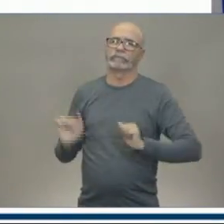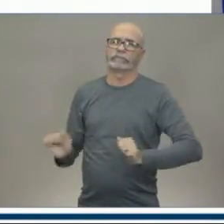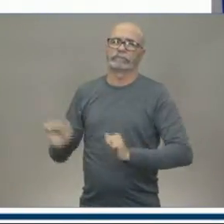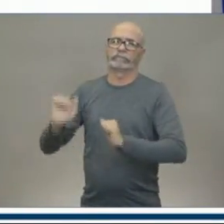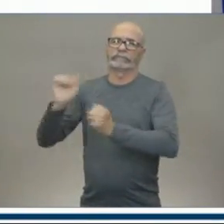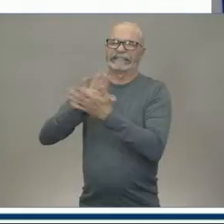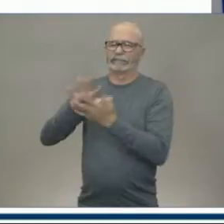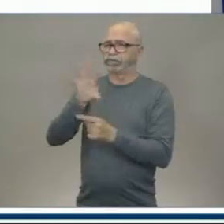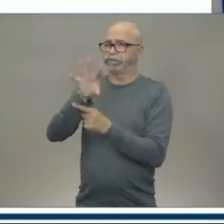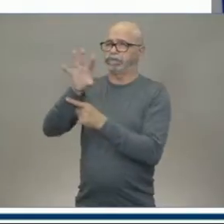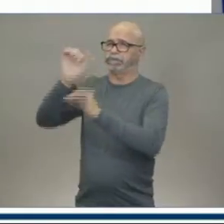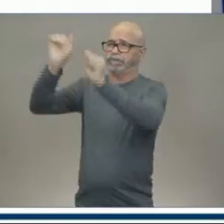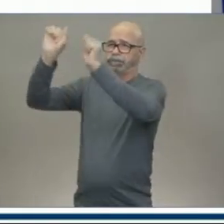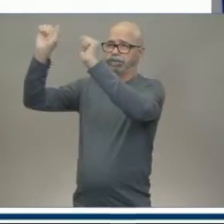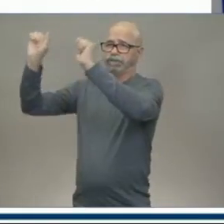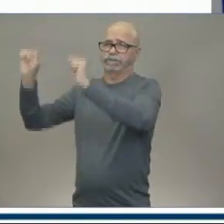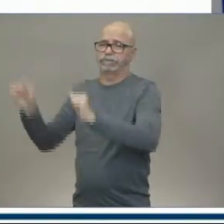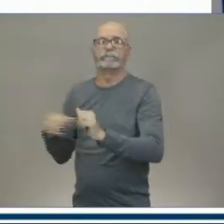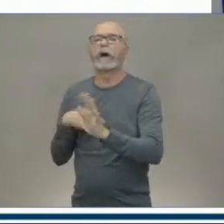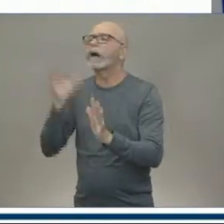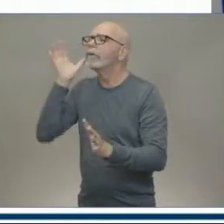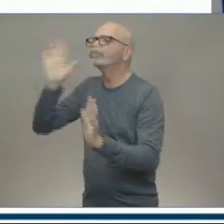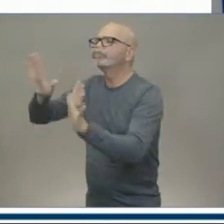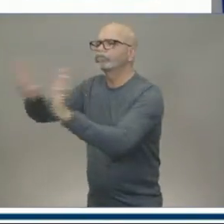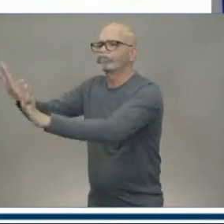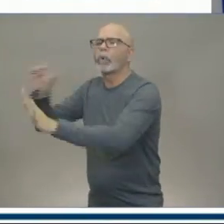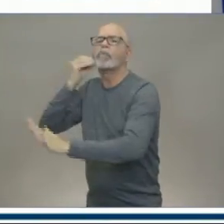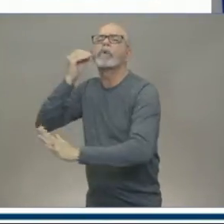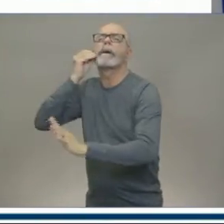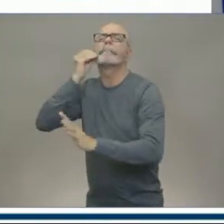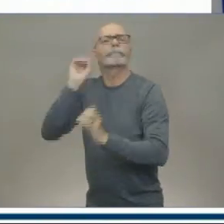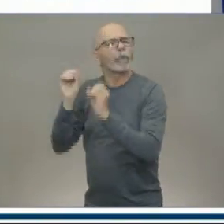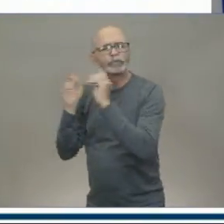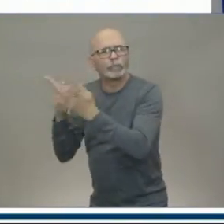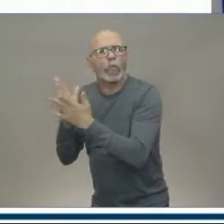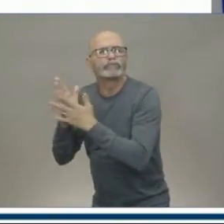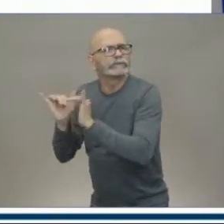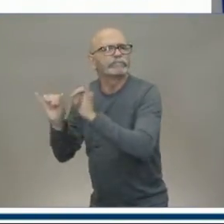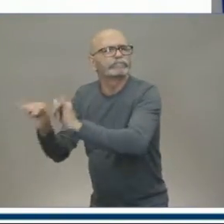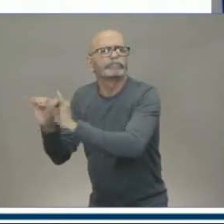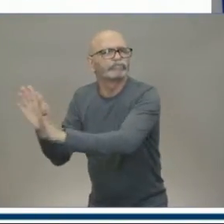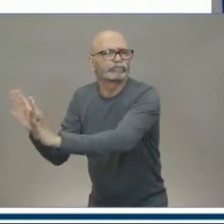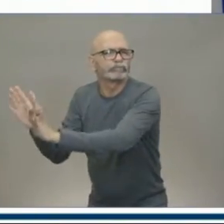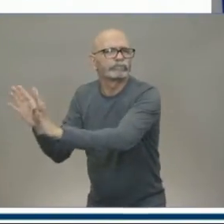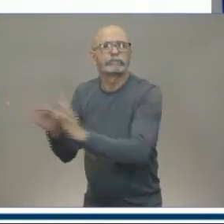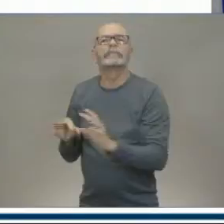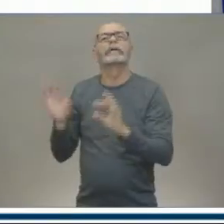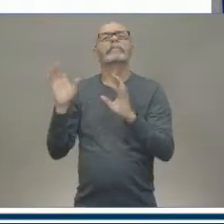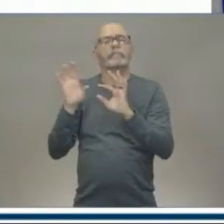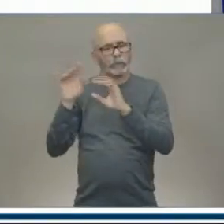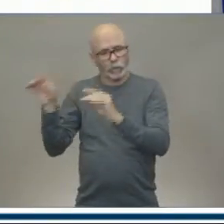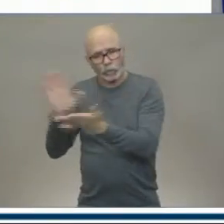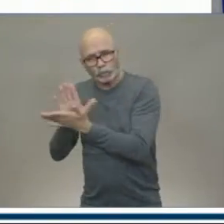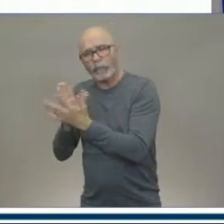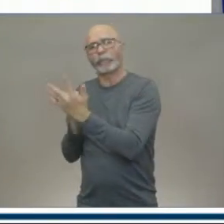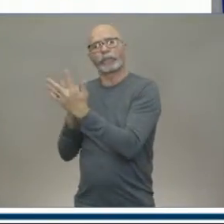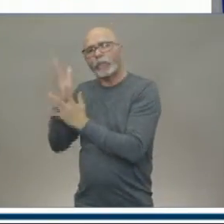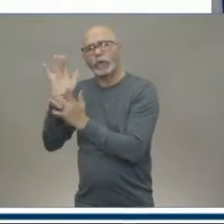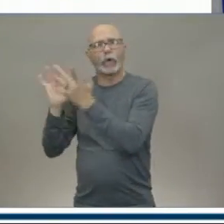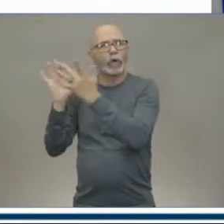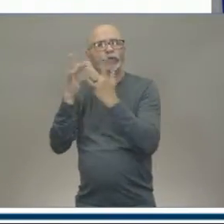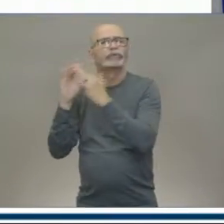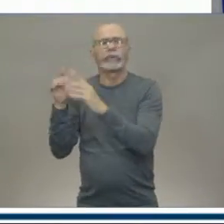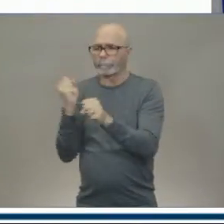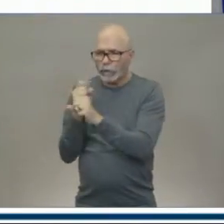take an opportunity to reassure their children that the learning environment will be safe, that the people who are in control of that environment care about them and want to make sure